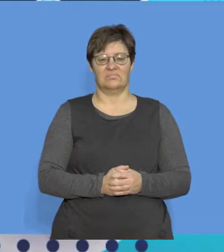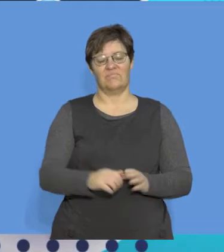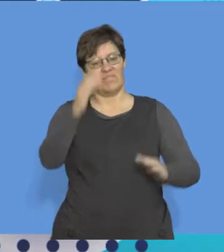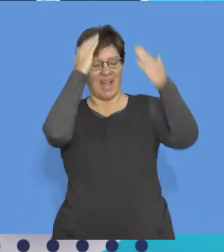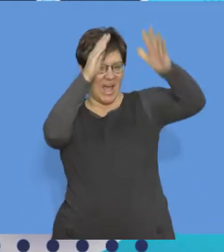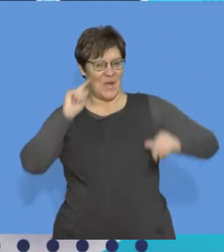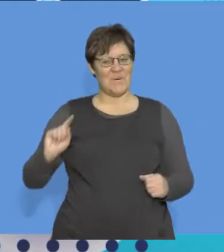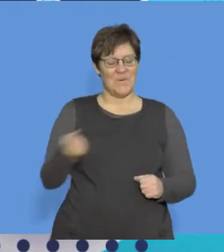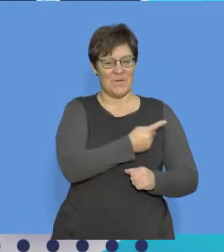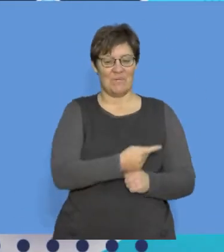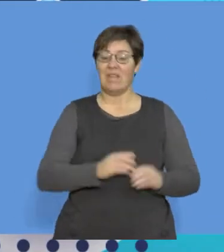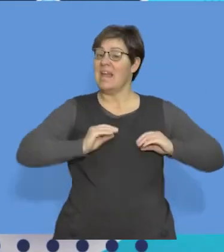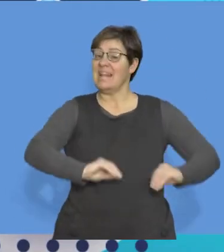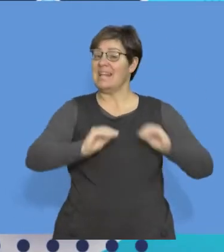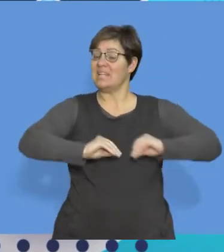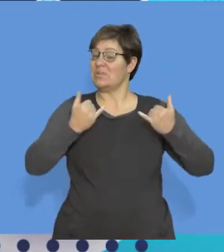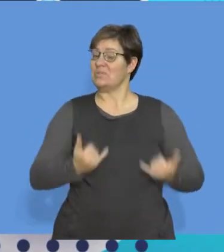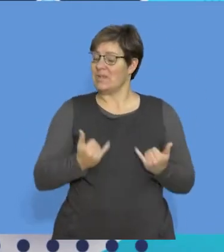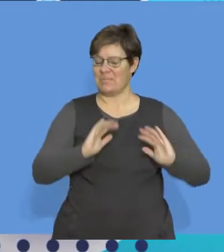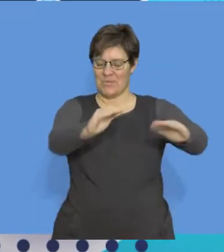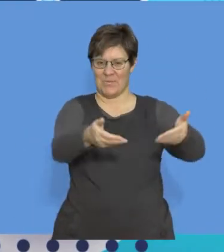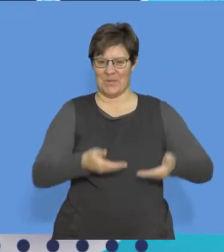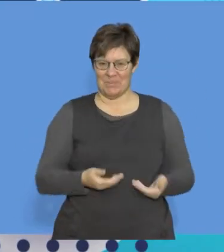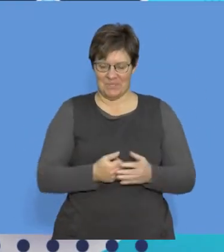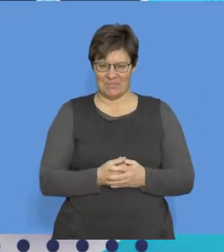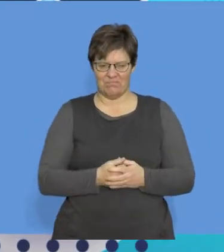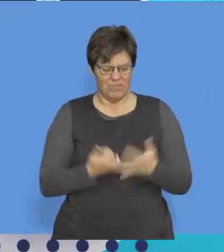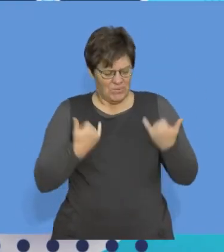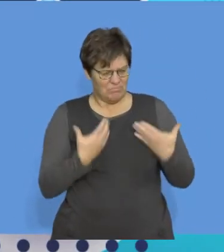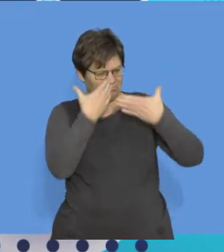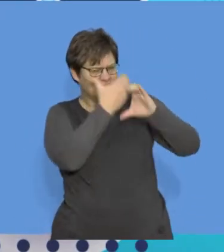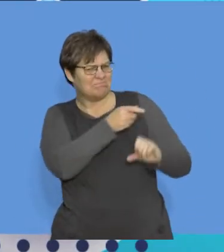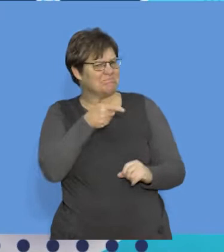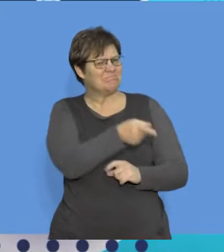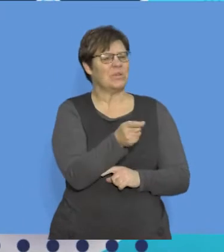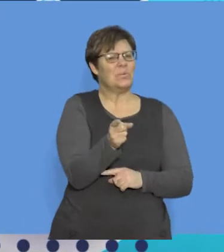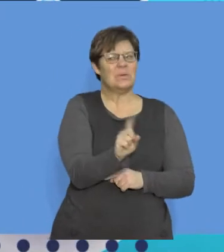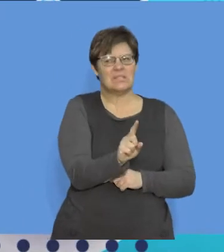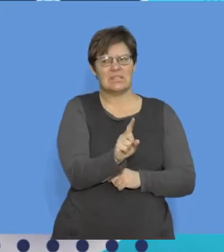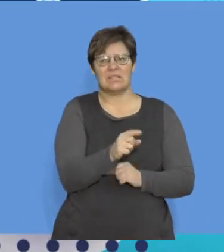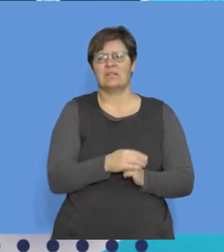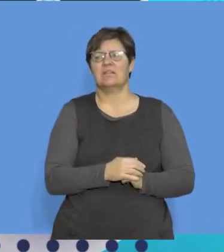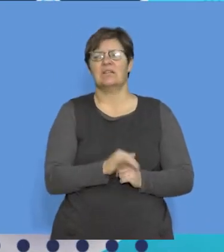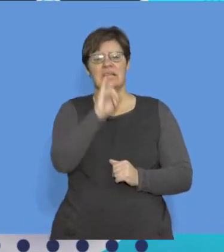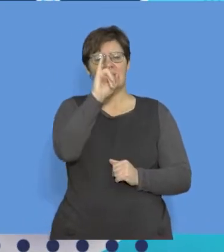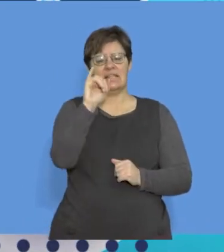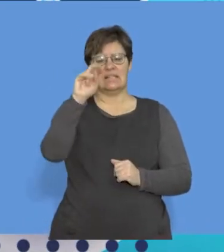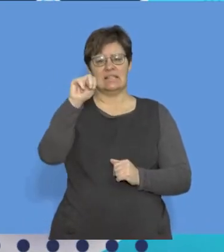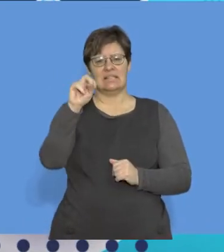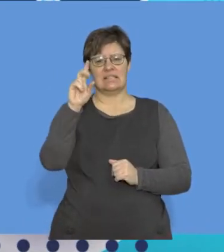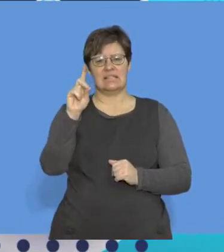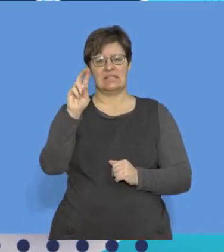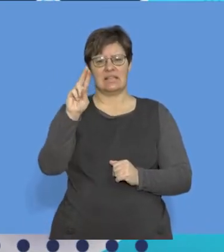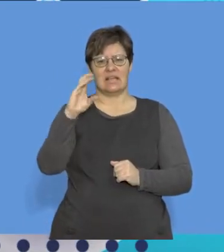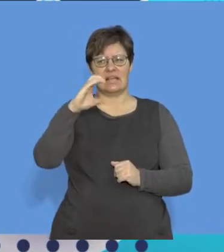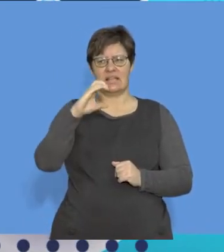Hi guys, welcome to our lesson for today. So today we're going to be talking about what about inductive reasoning,